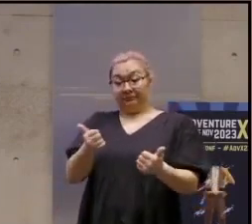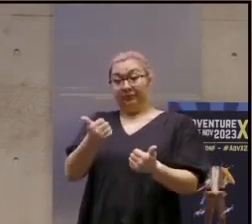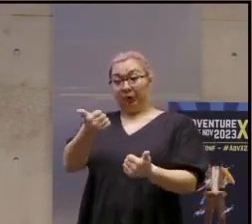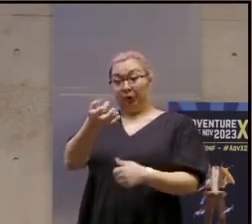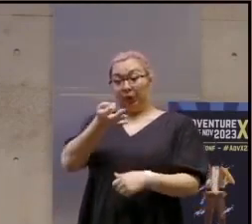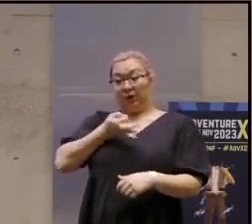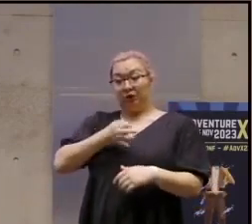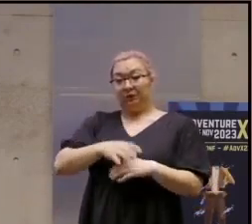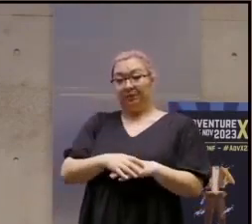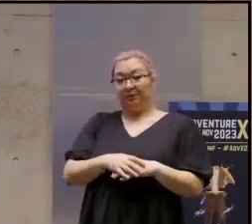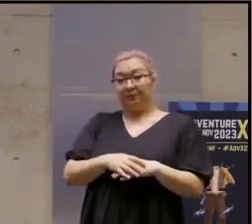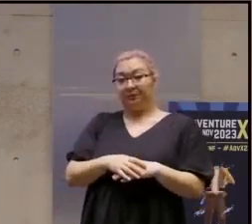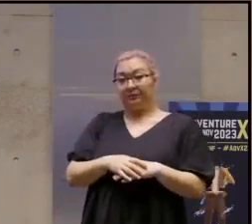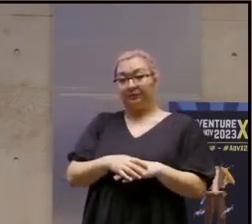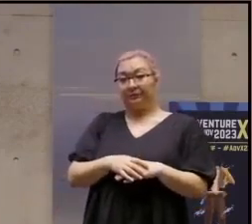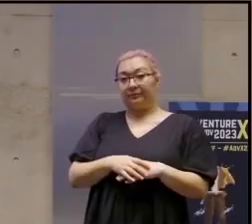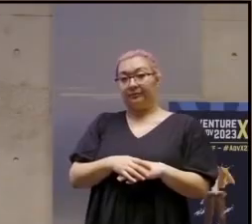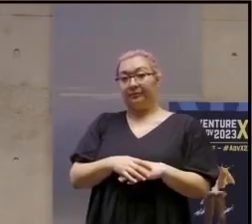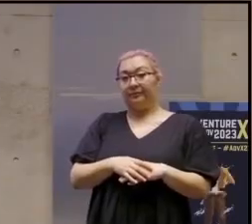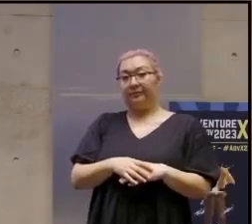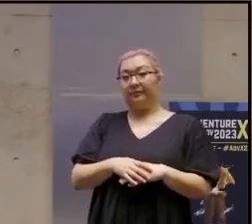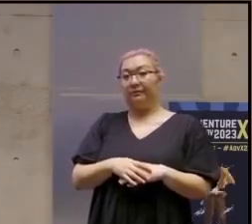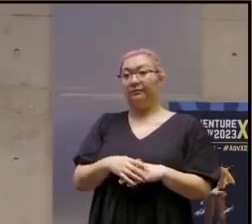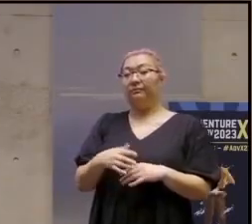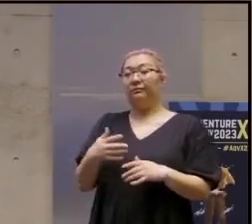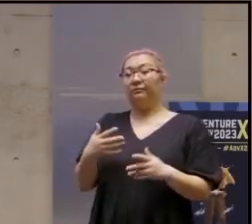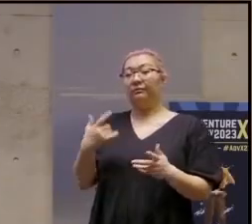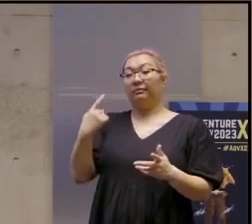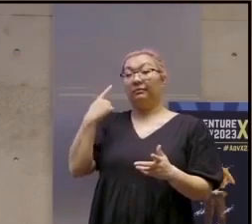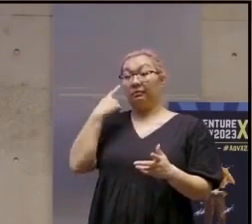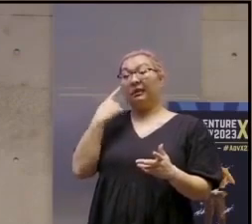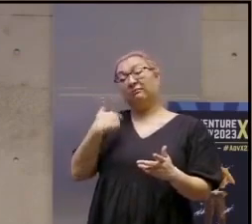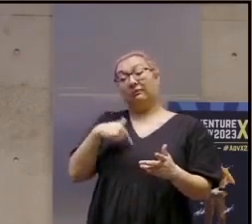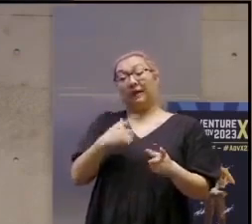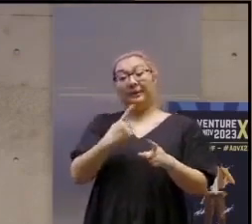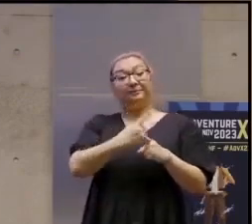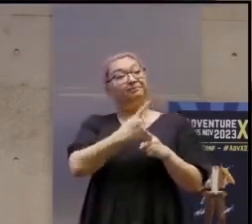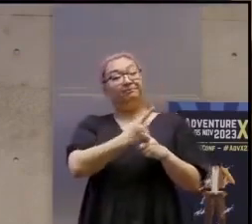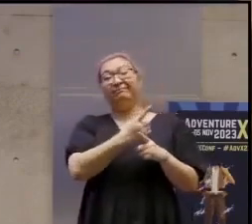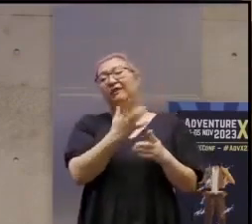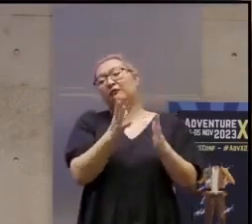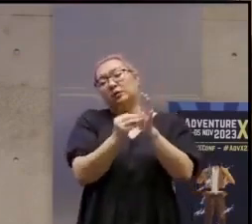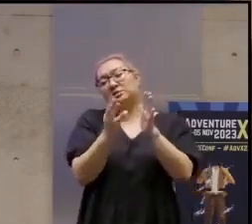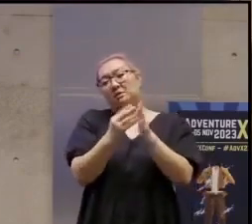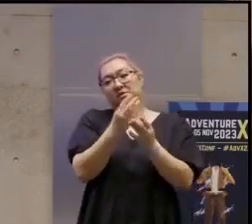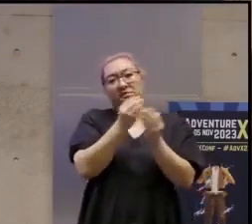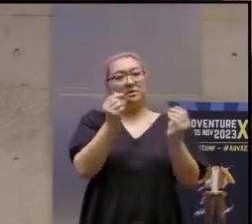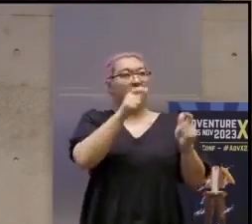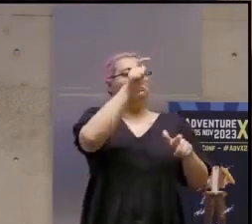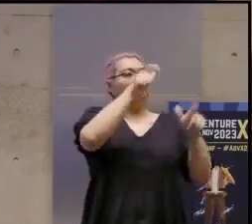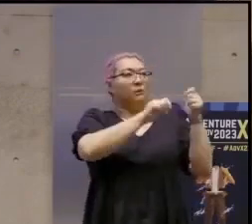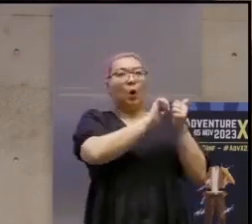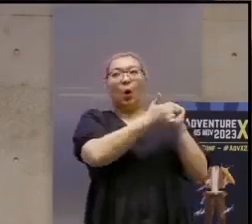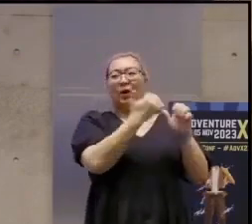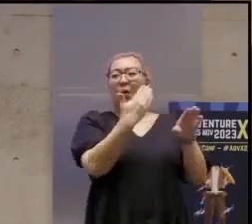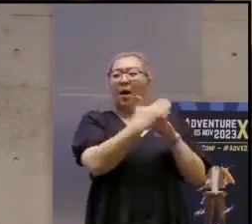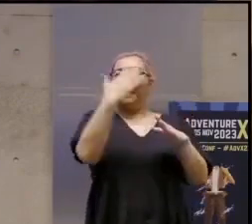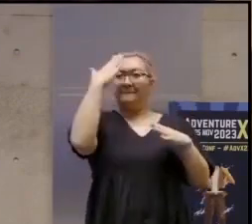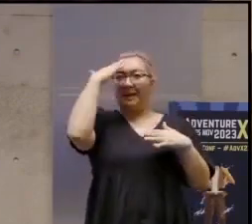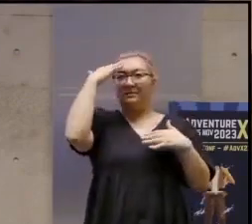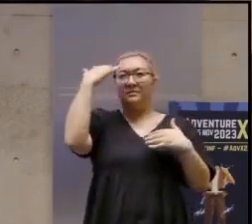the point of view of, say, people who work within mental health and how they experience. Is that